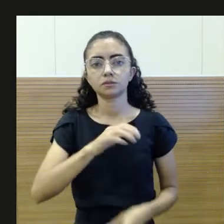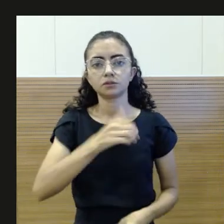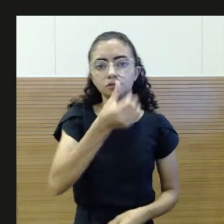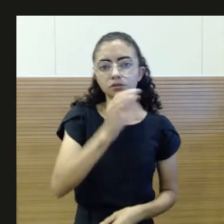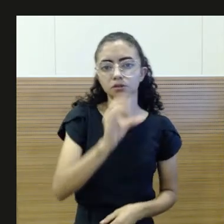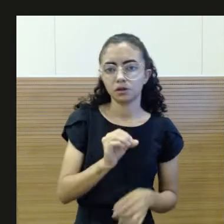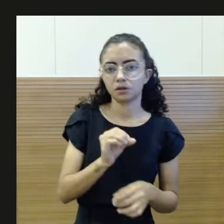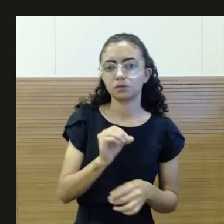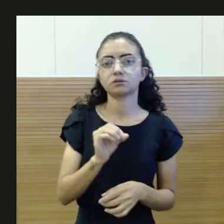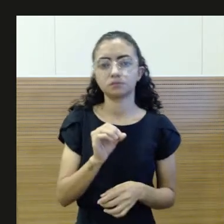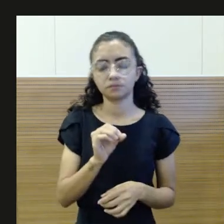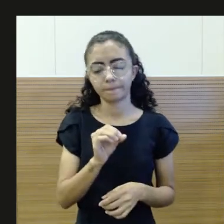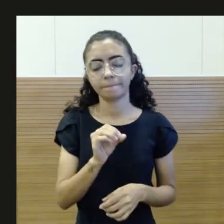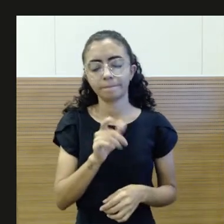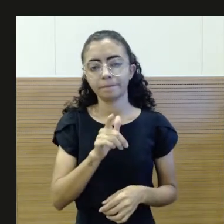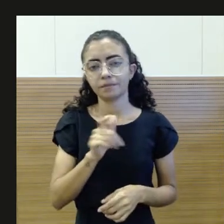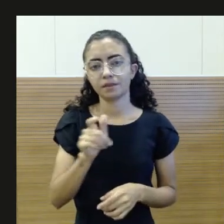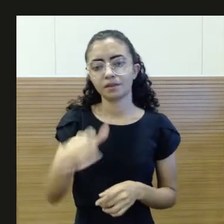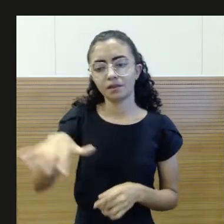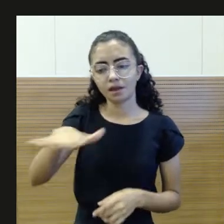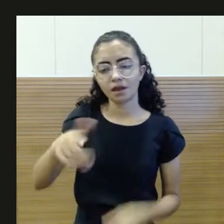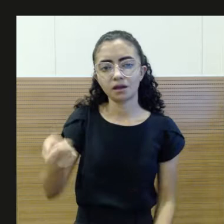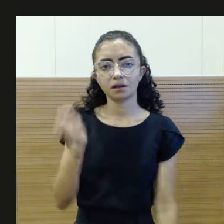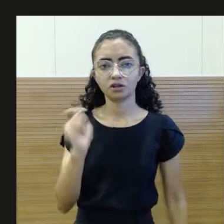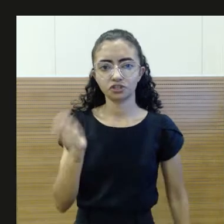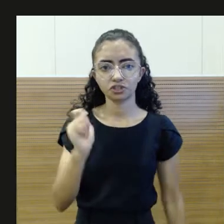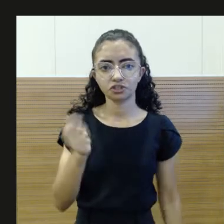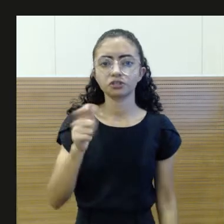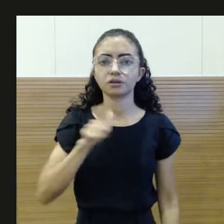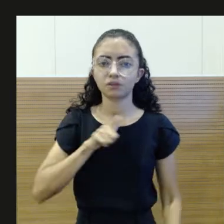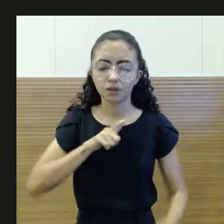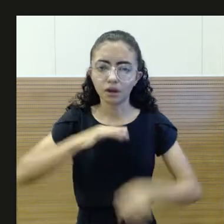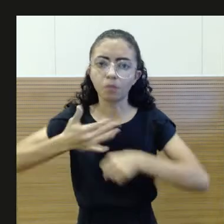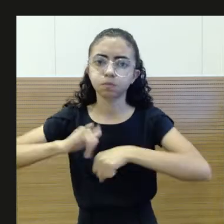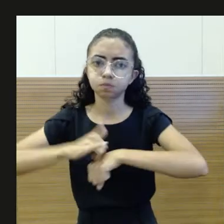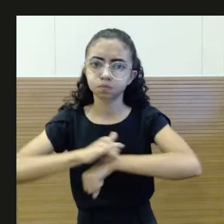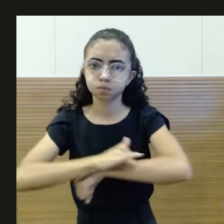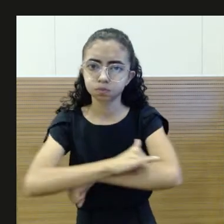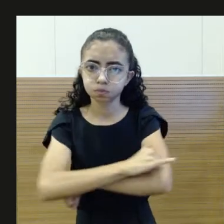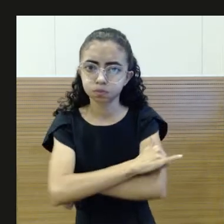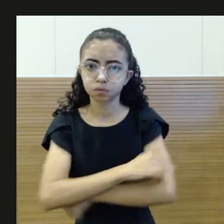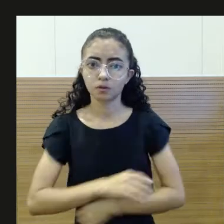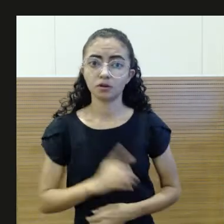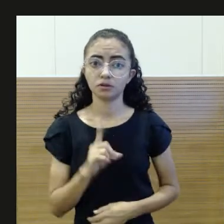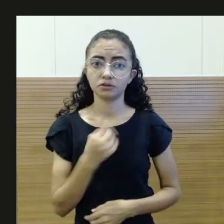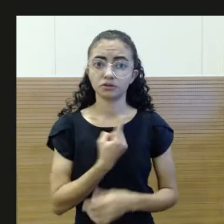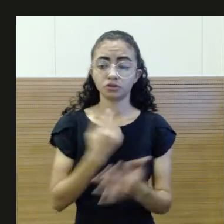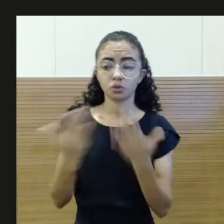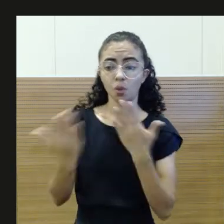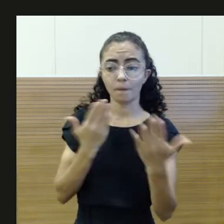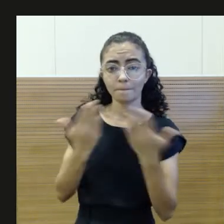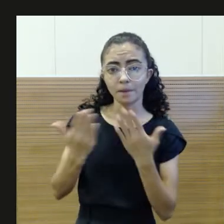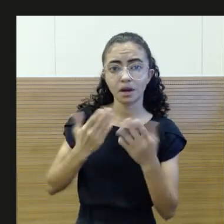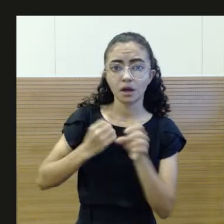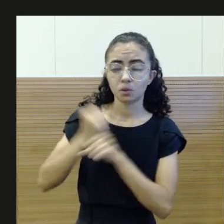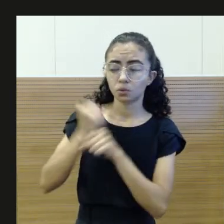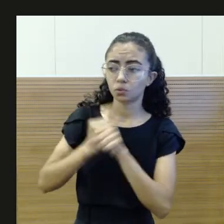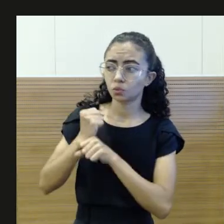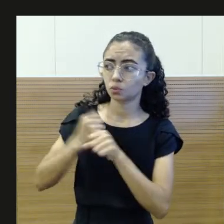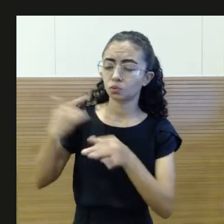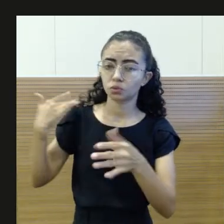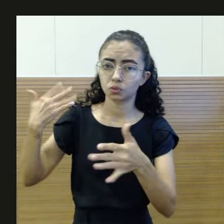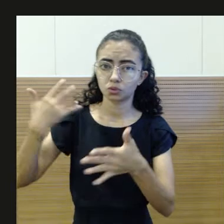And if we see what's been happening the last year, that between 2005 2018,